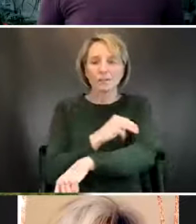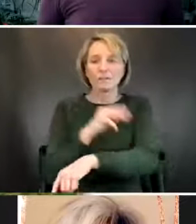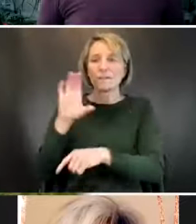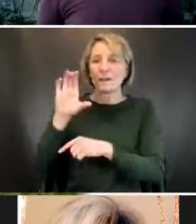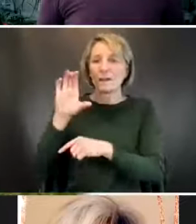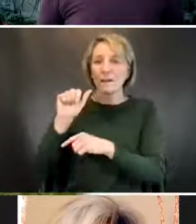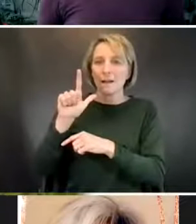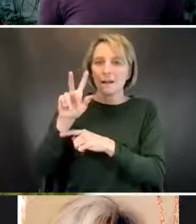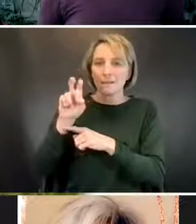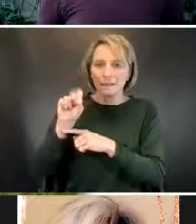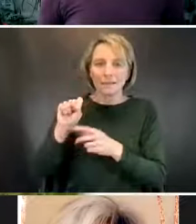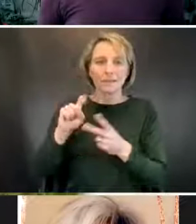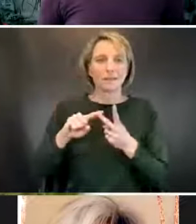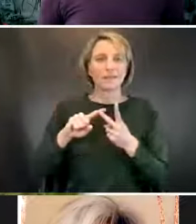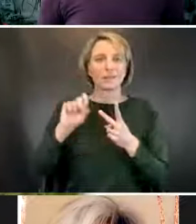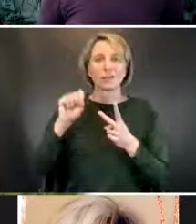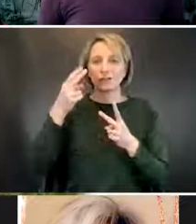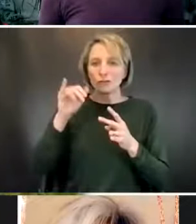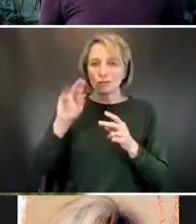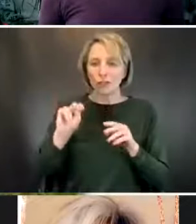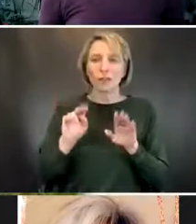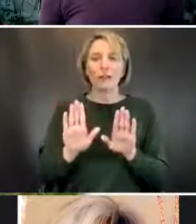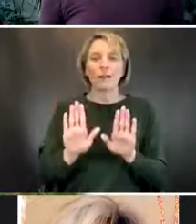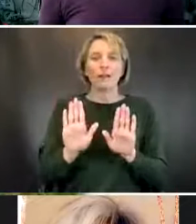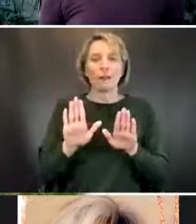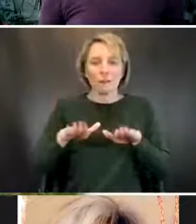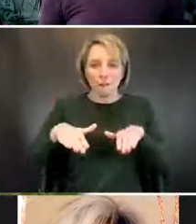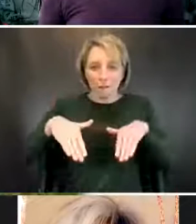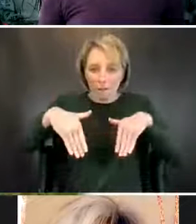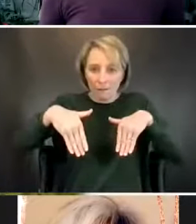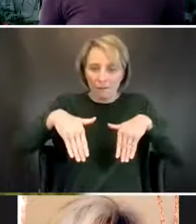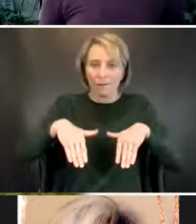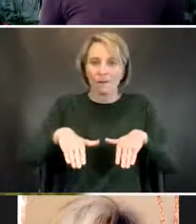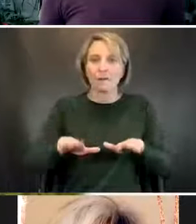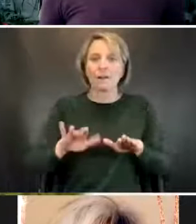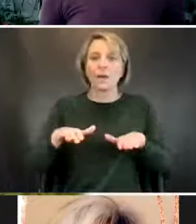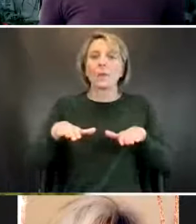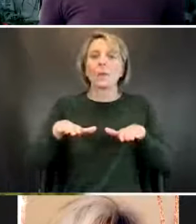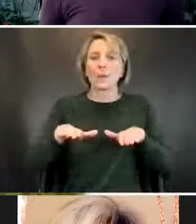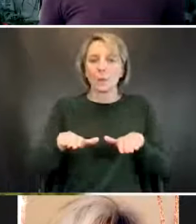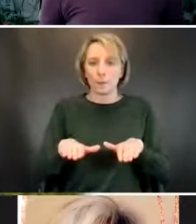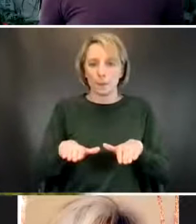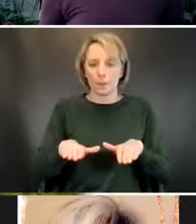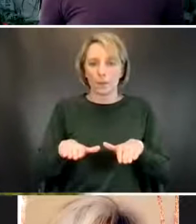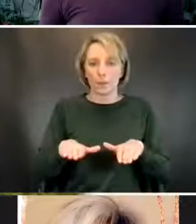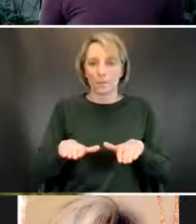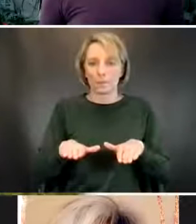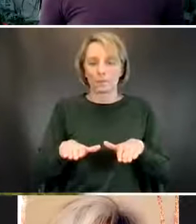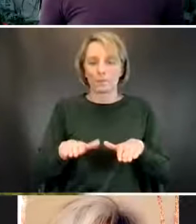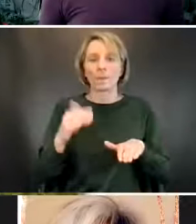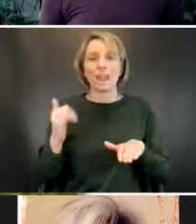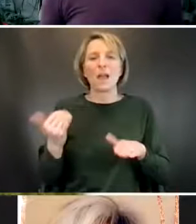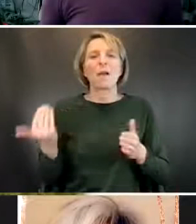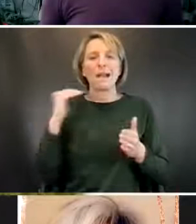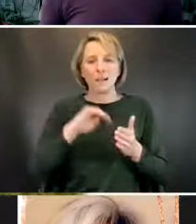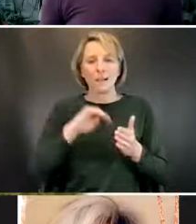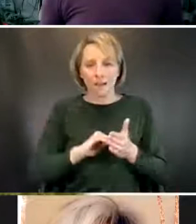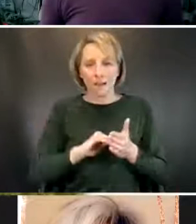then settling your feet down again, and bringing your attention back to the soles of your feet.